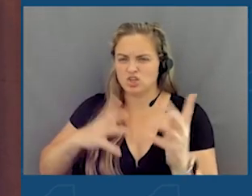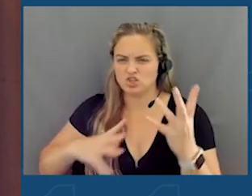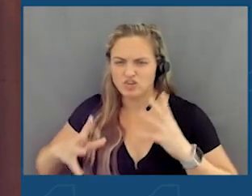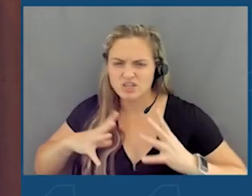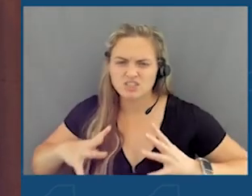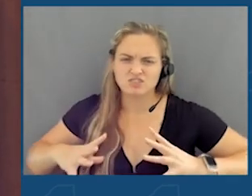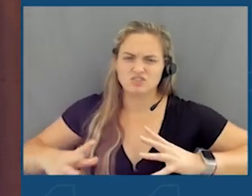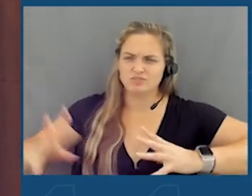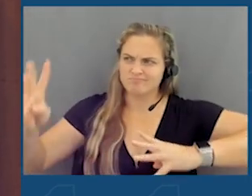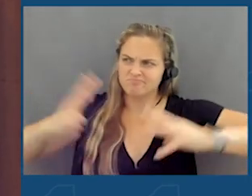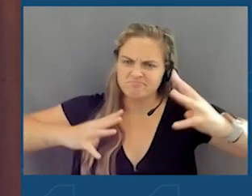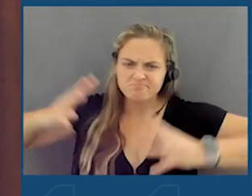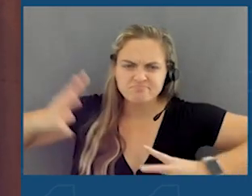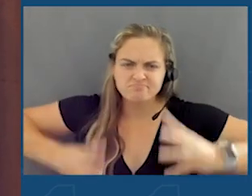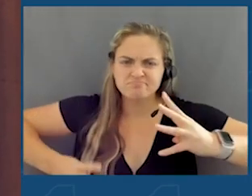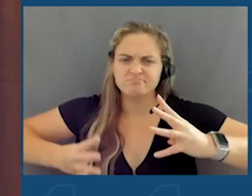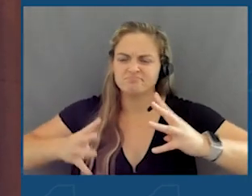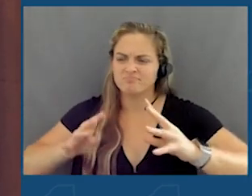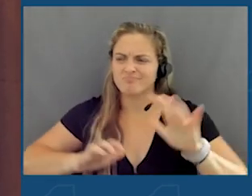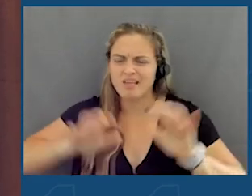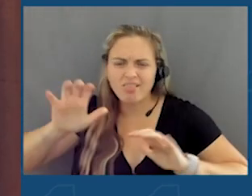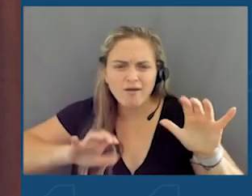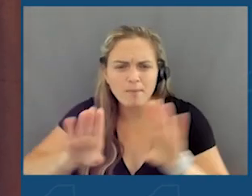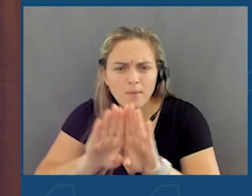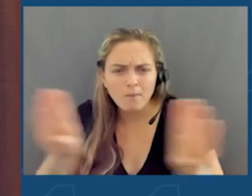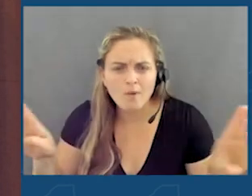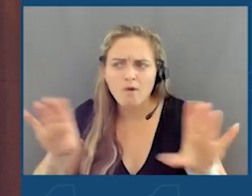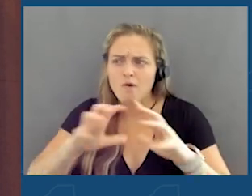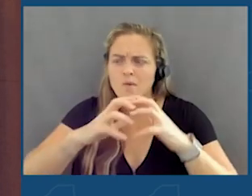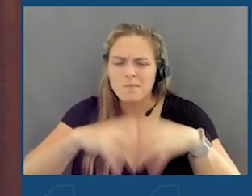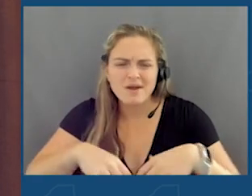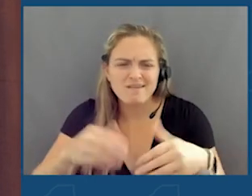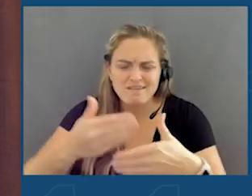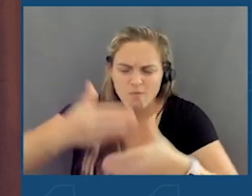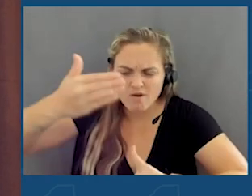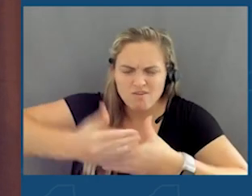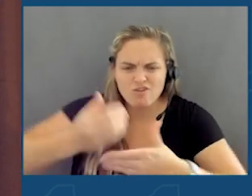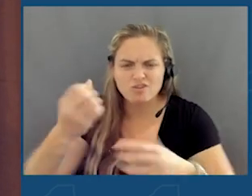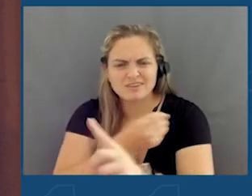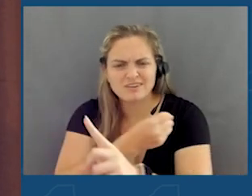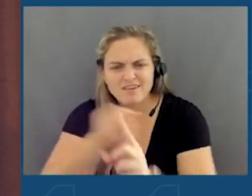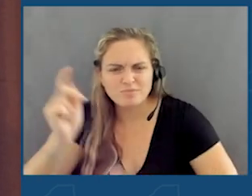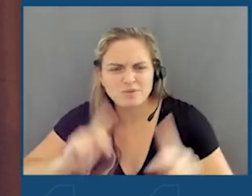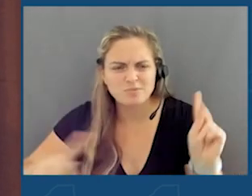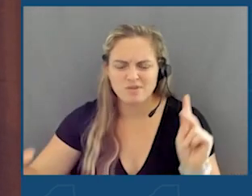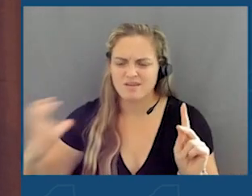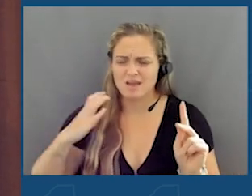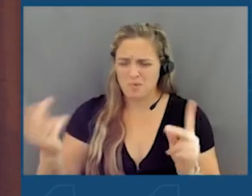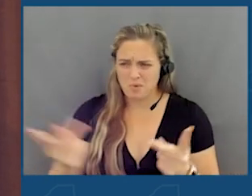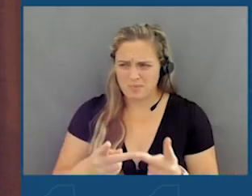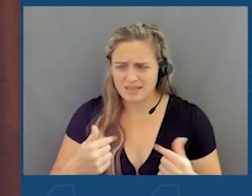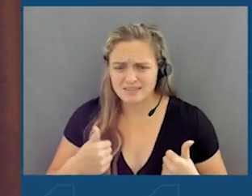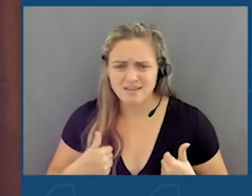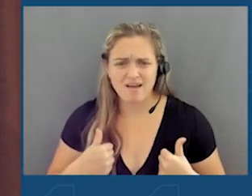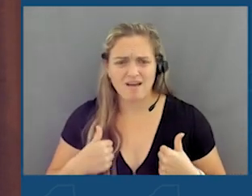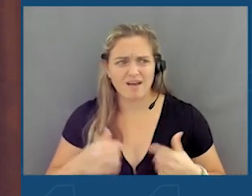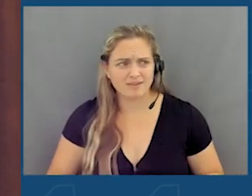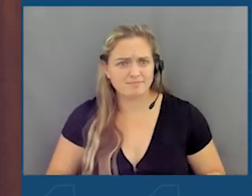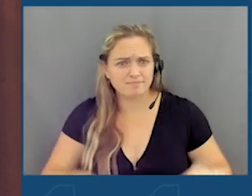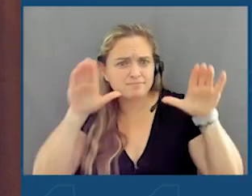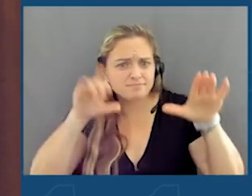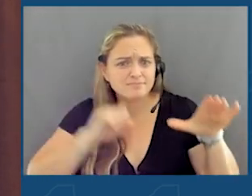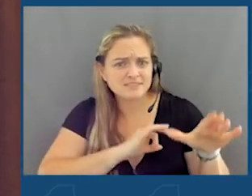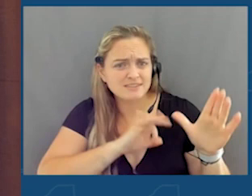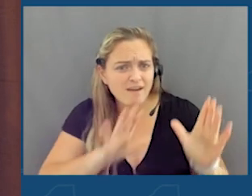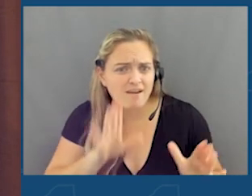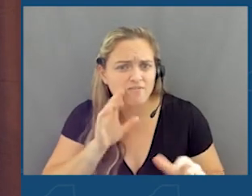battle, climbing the walls, breaking windows, attacking people in our capital, a place that I revered as a young staffer, a place that I